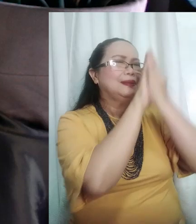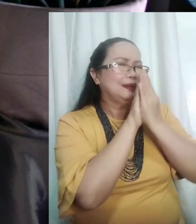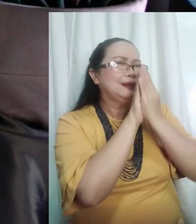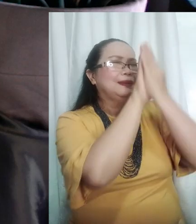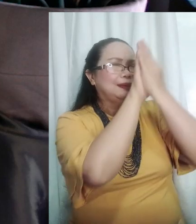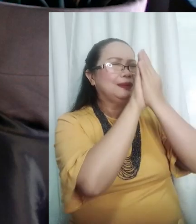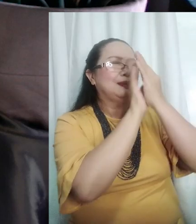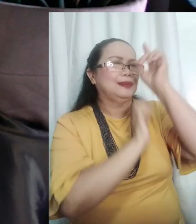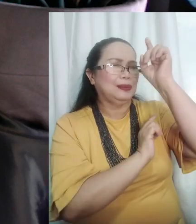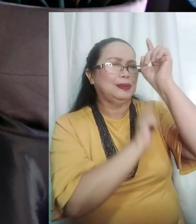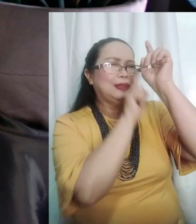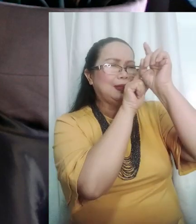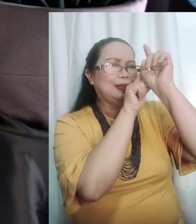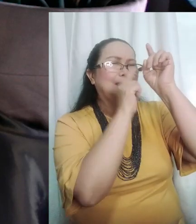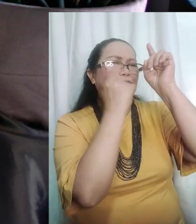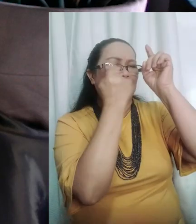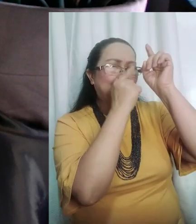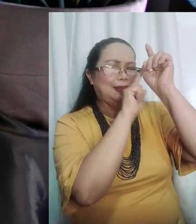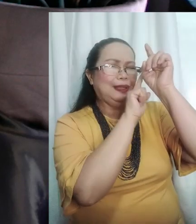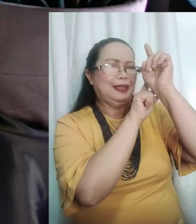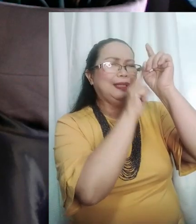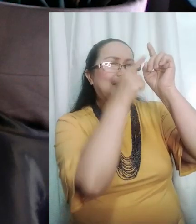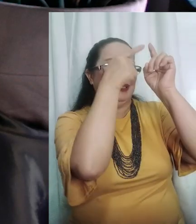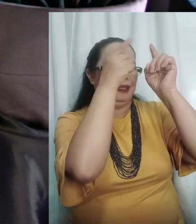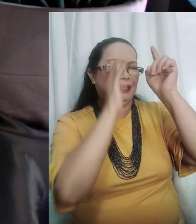you alone.